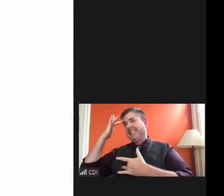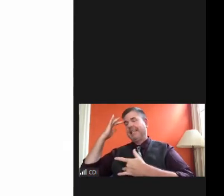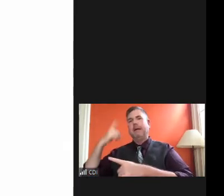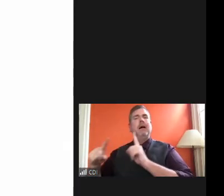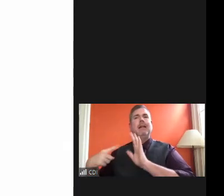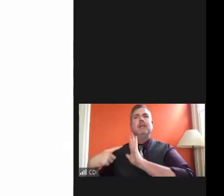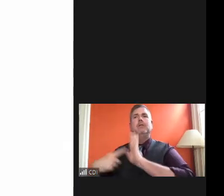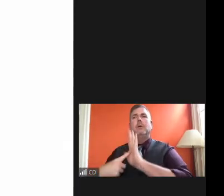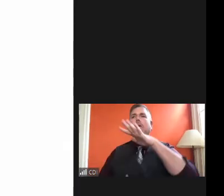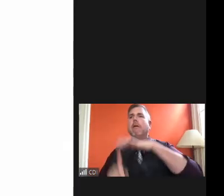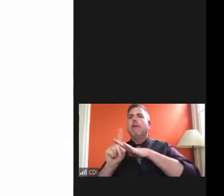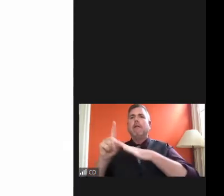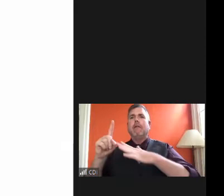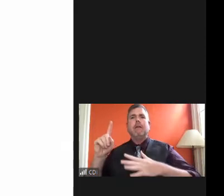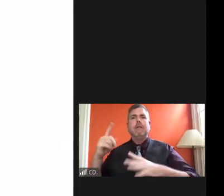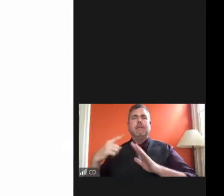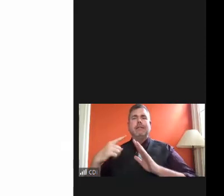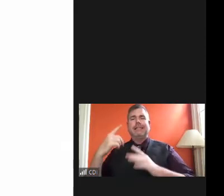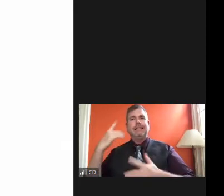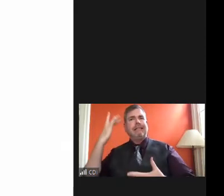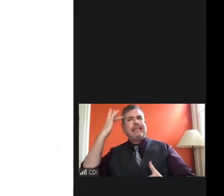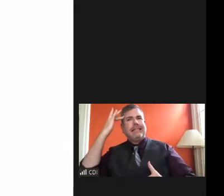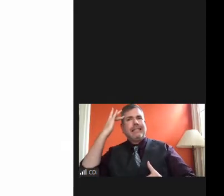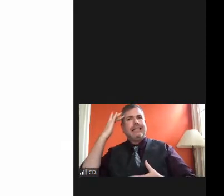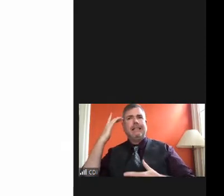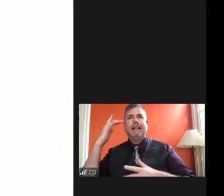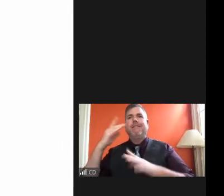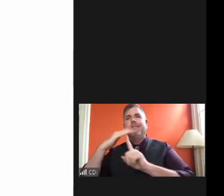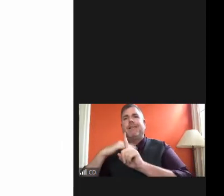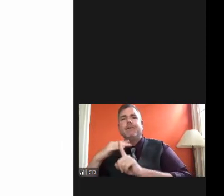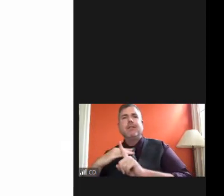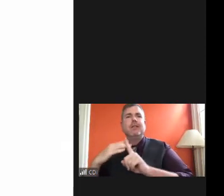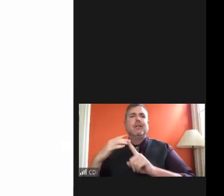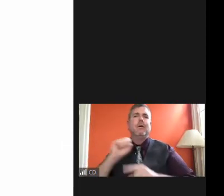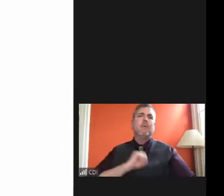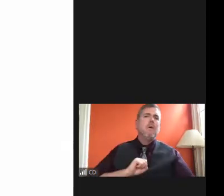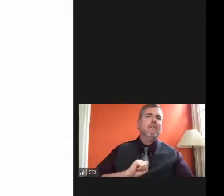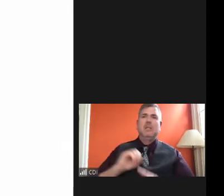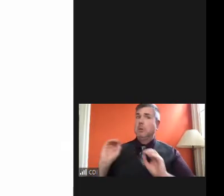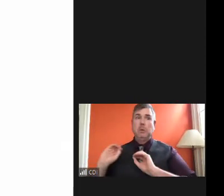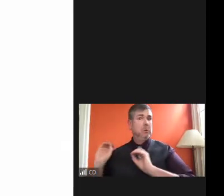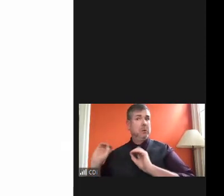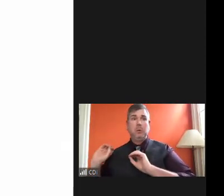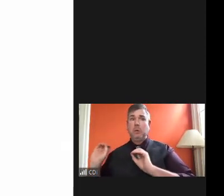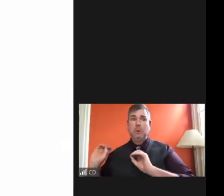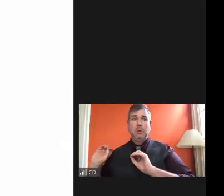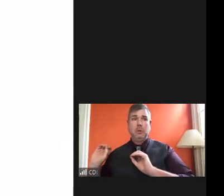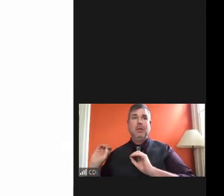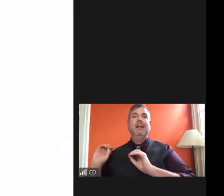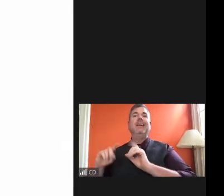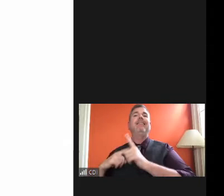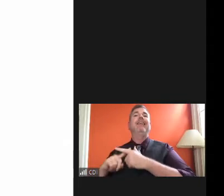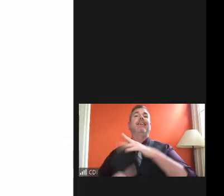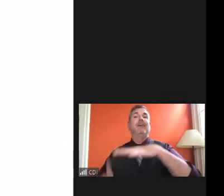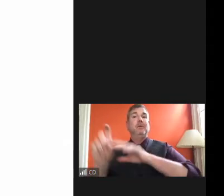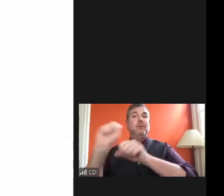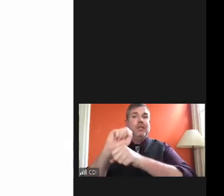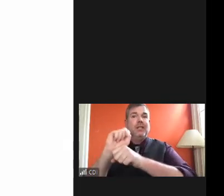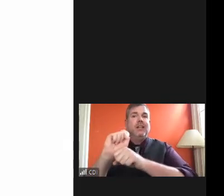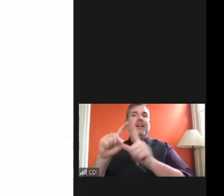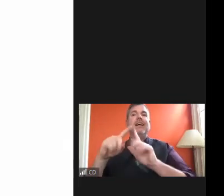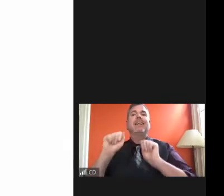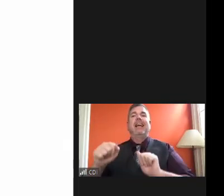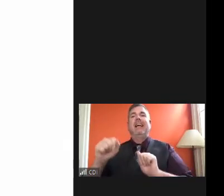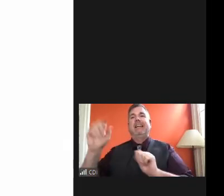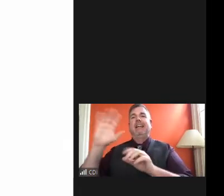about. And I just wanted to share this with you to illustrate the importance of facial covering. This is something that we